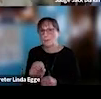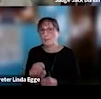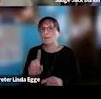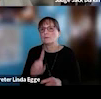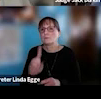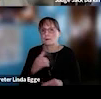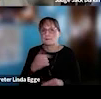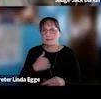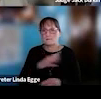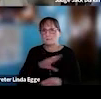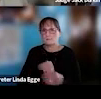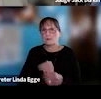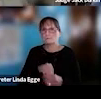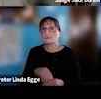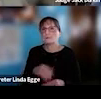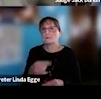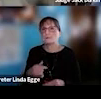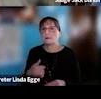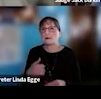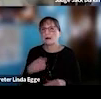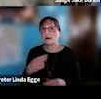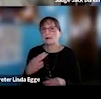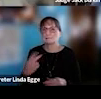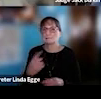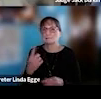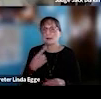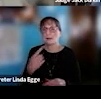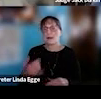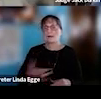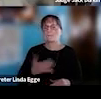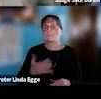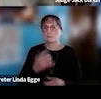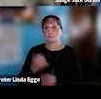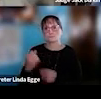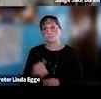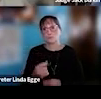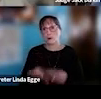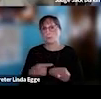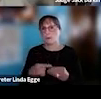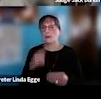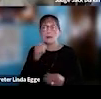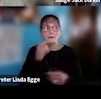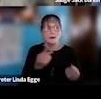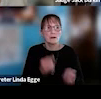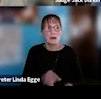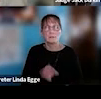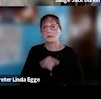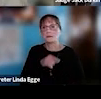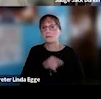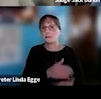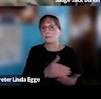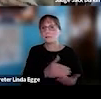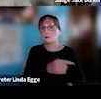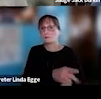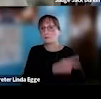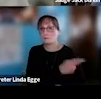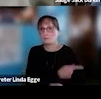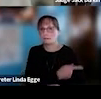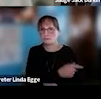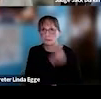in, something I feel very strongly about, it's not just what happens in the pee cup that our patients are